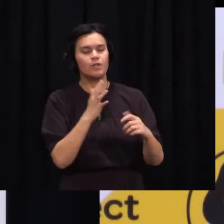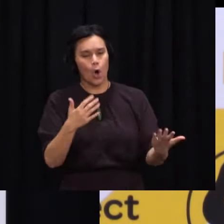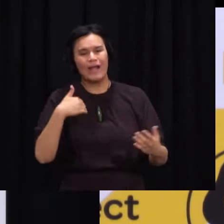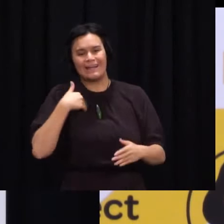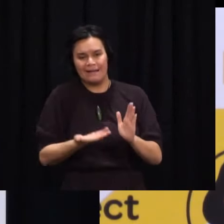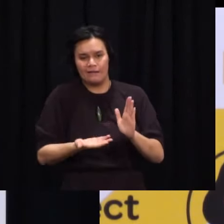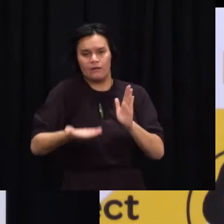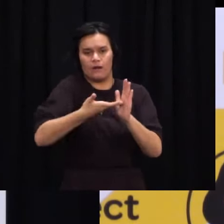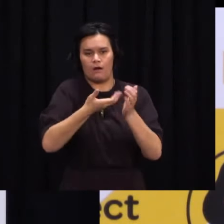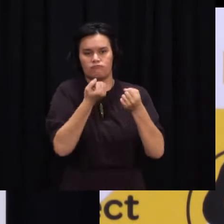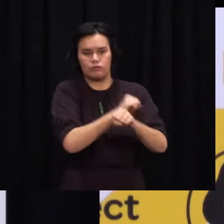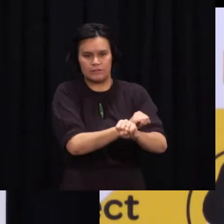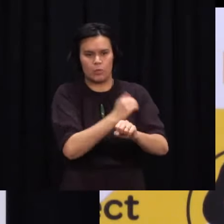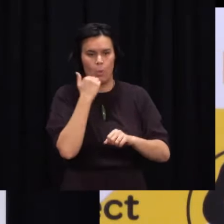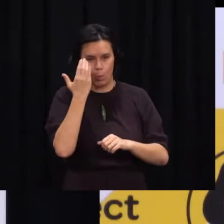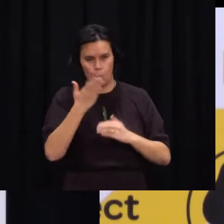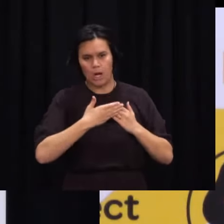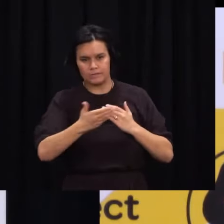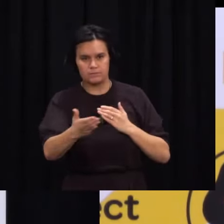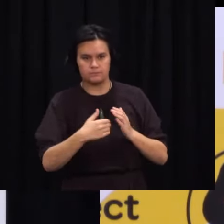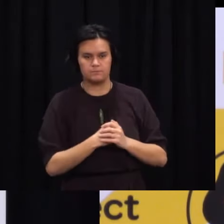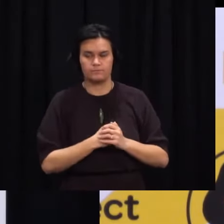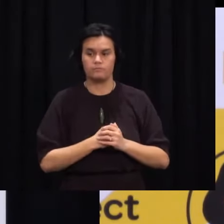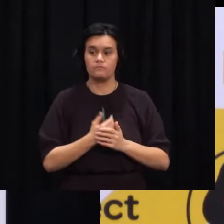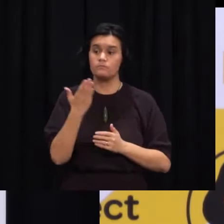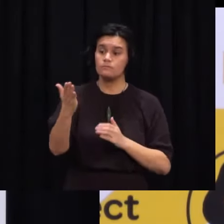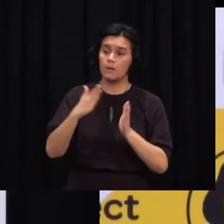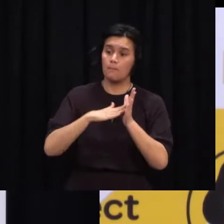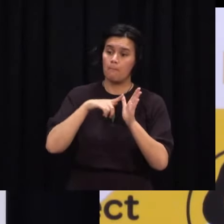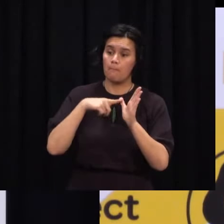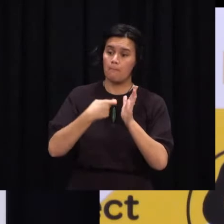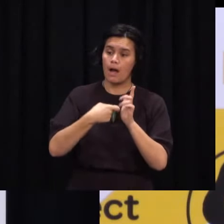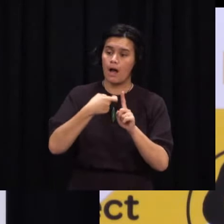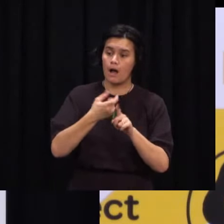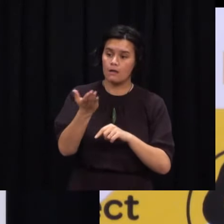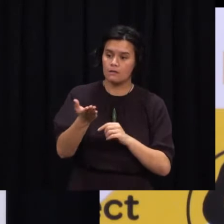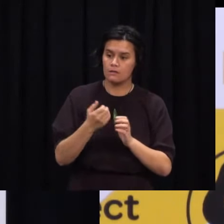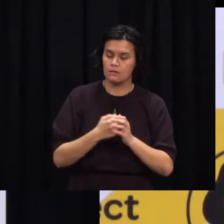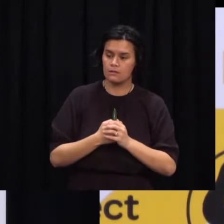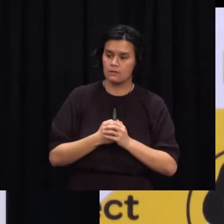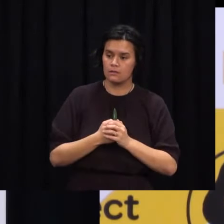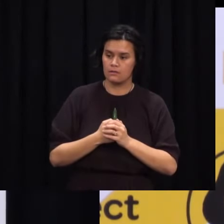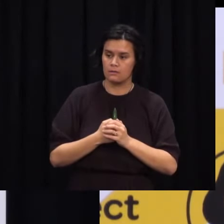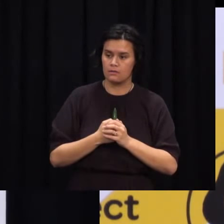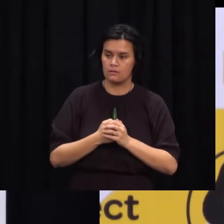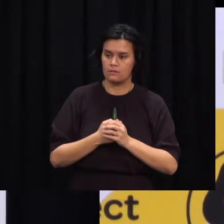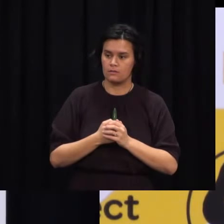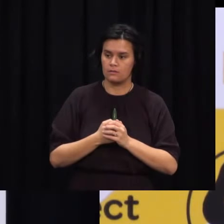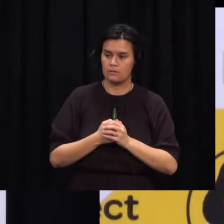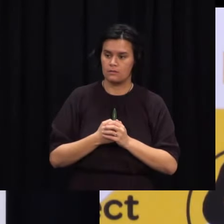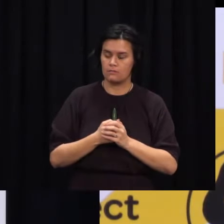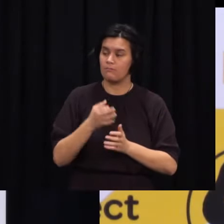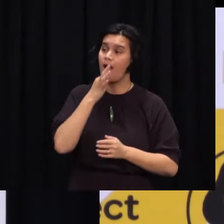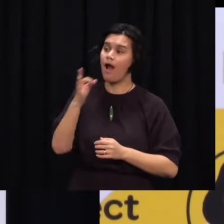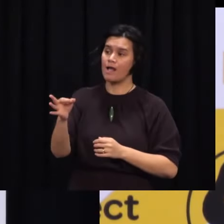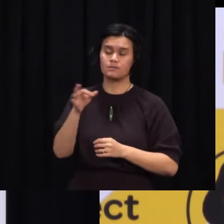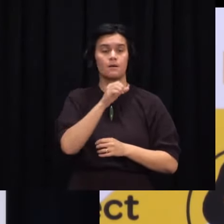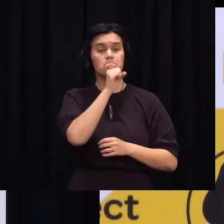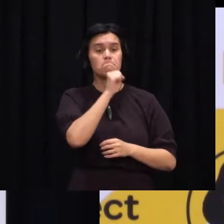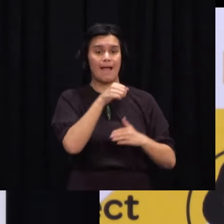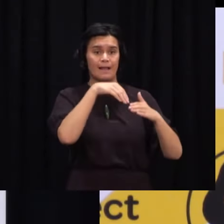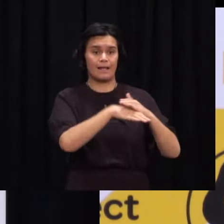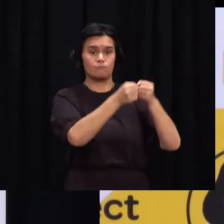section. I will just keep coming back through, coming back through the back. Do you have a sense of when this remand prisoner might have been infectious